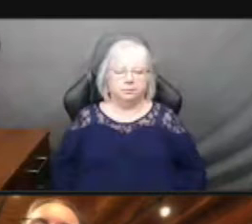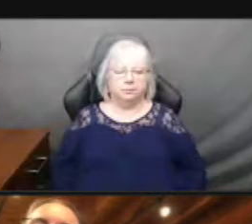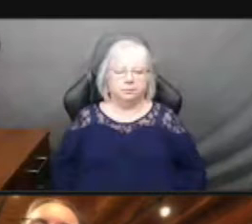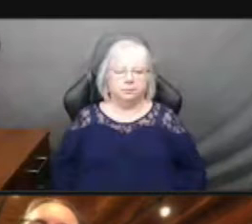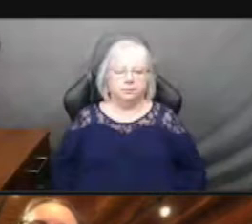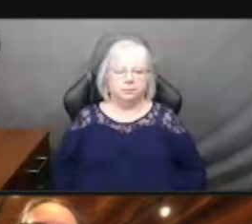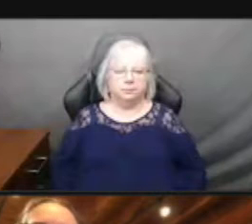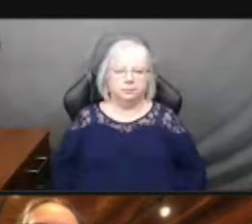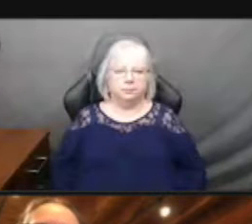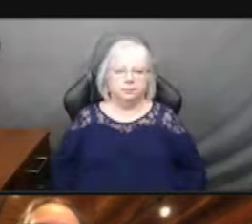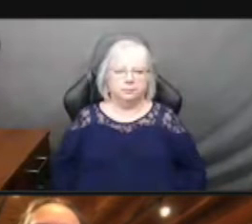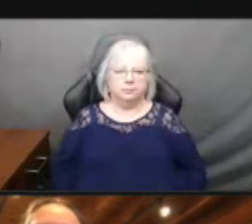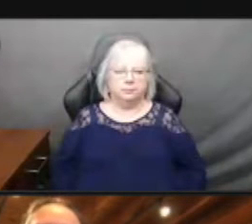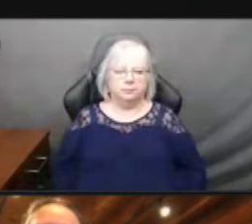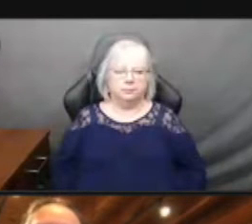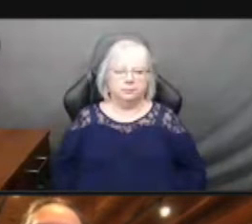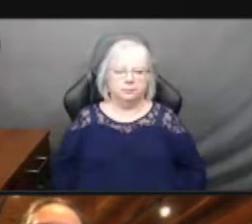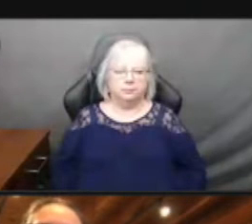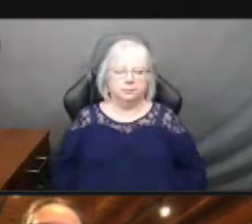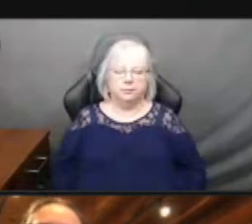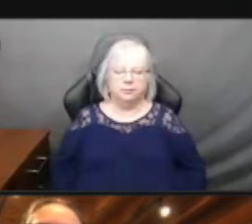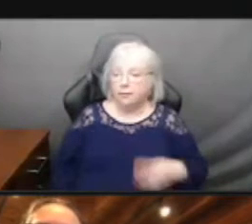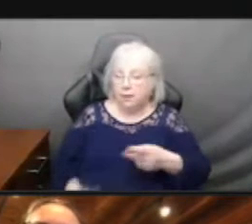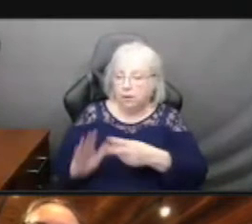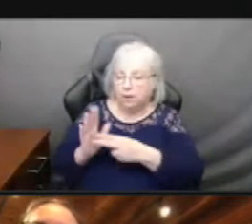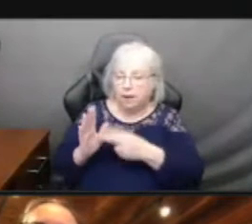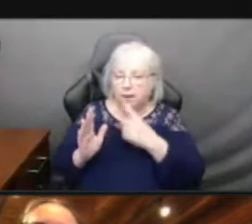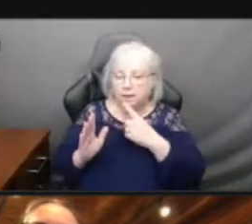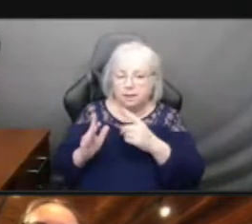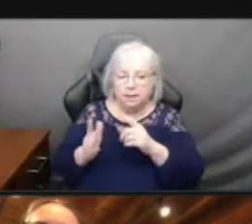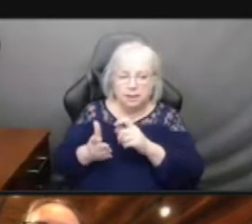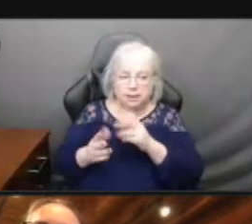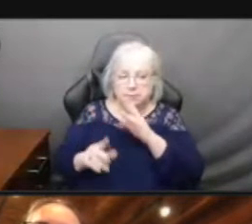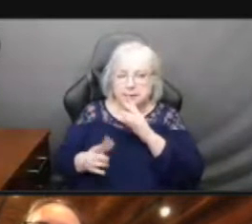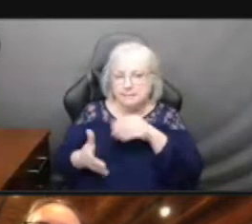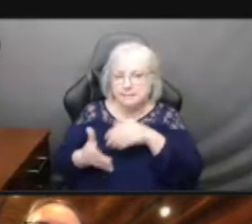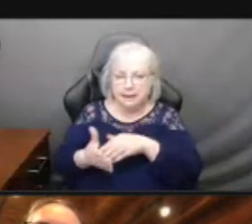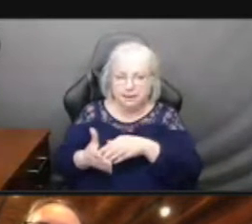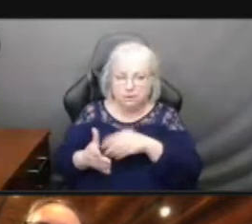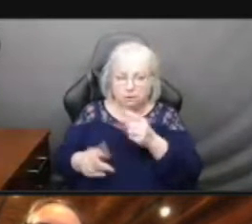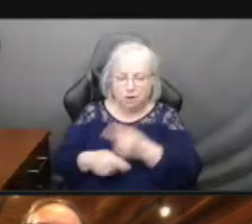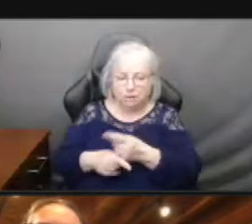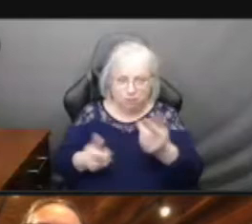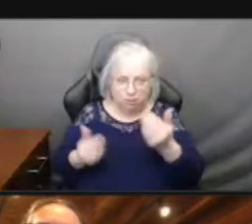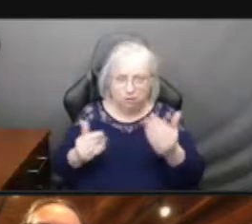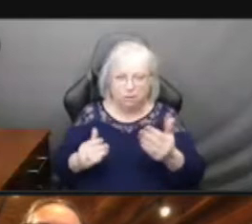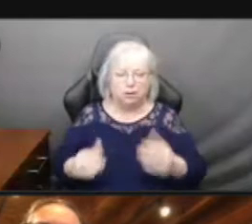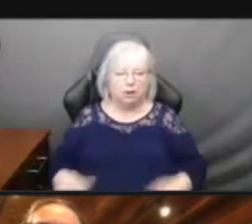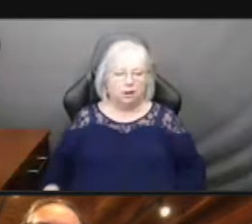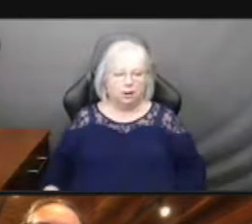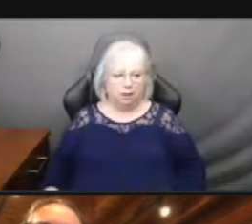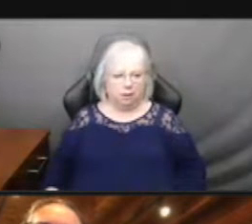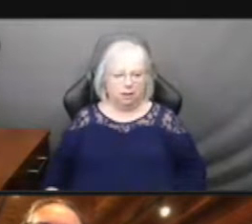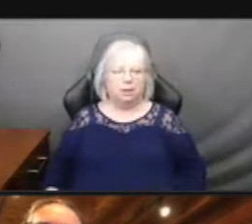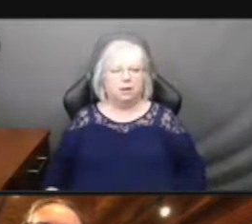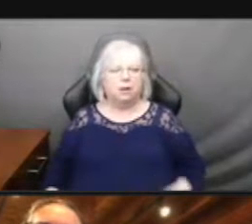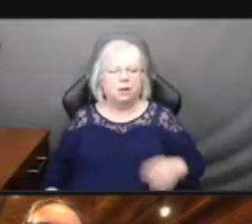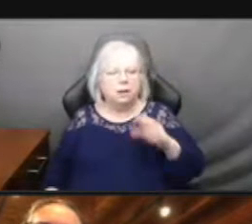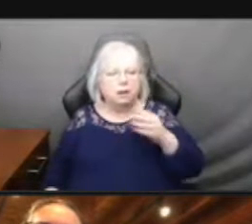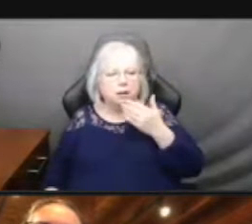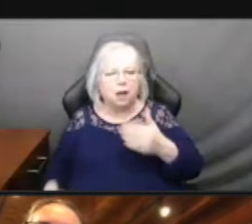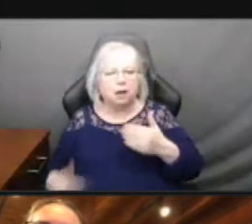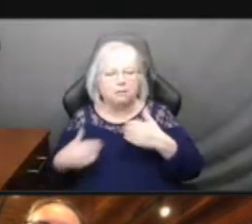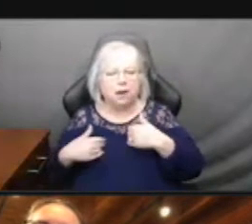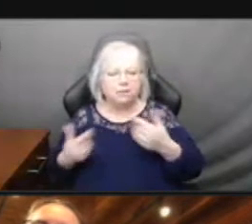Yes. You signed up to speak against Mr. Hanson? Robert Hanson. Thank you for having me here to